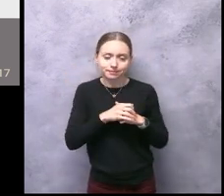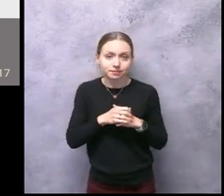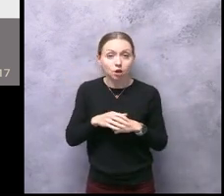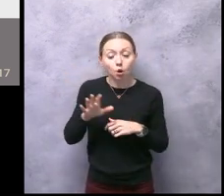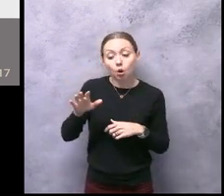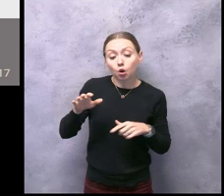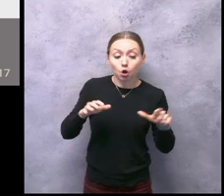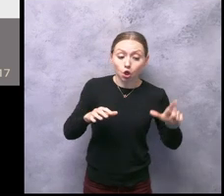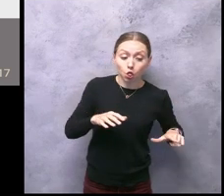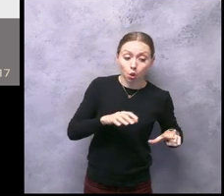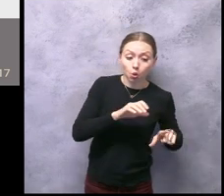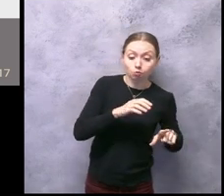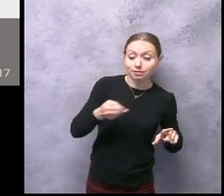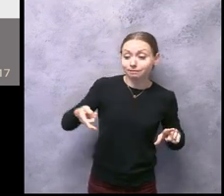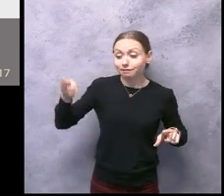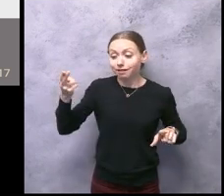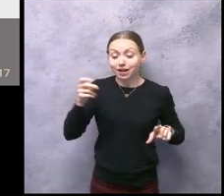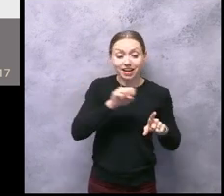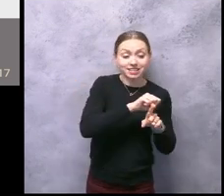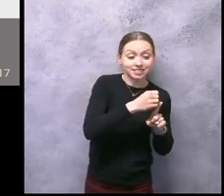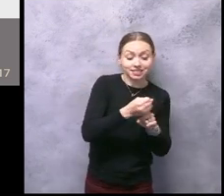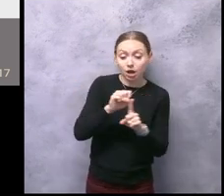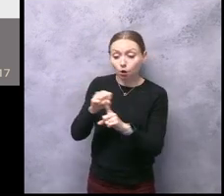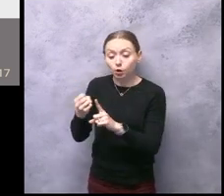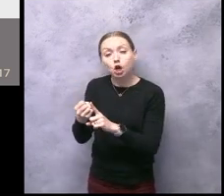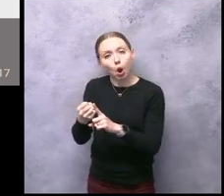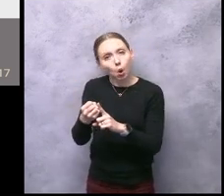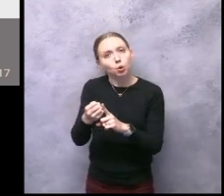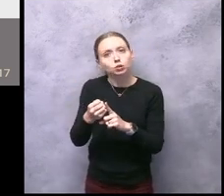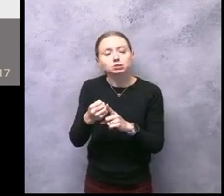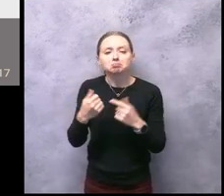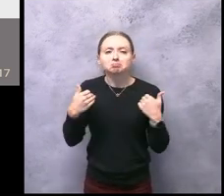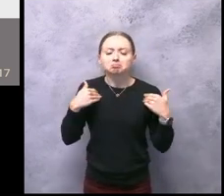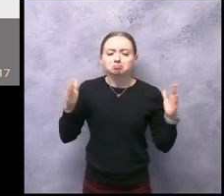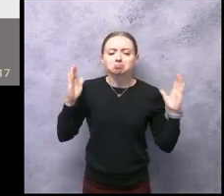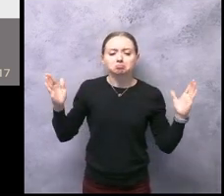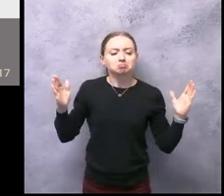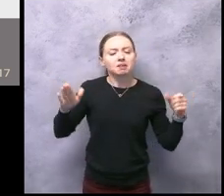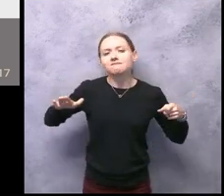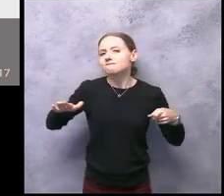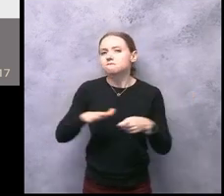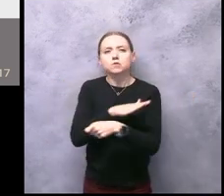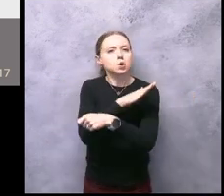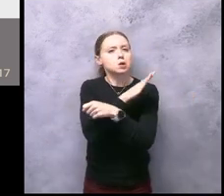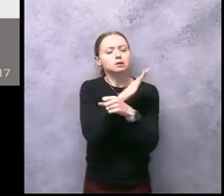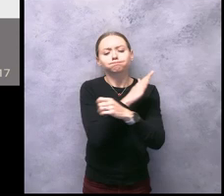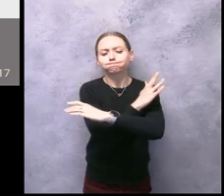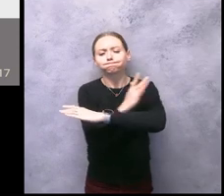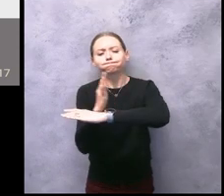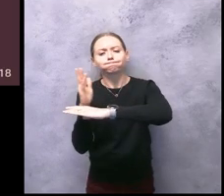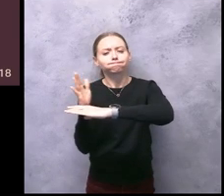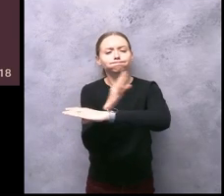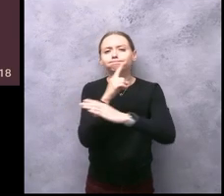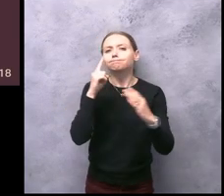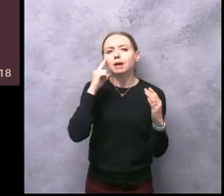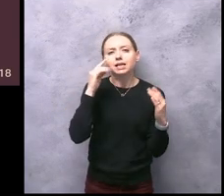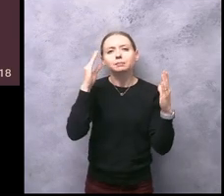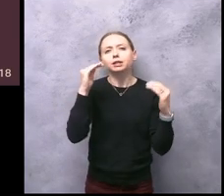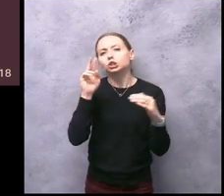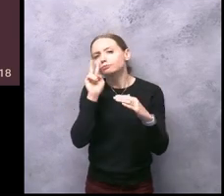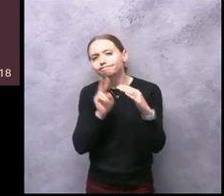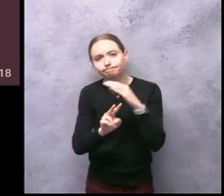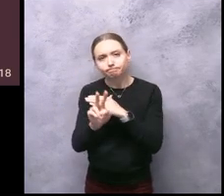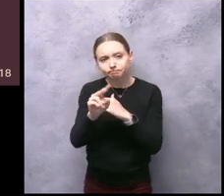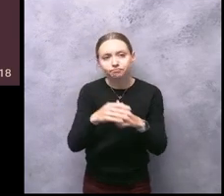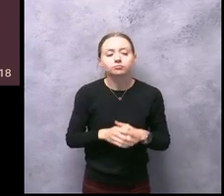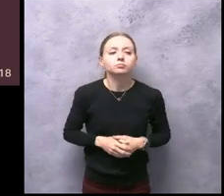high scenarios bracket in a realistic expectation of what enrollment could look like within the next 10 years. So